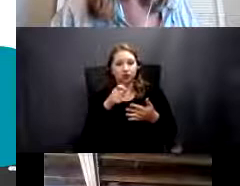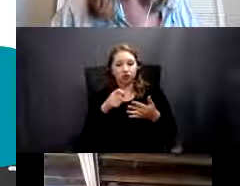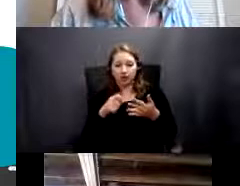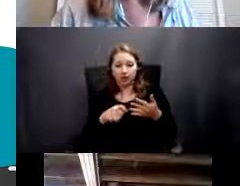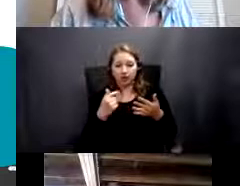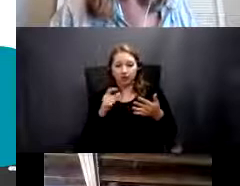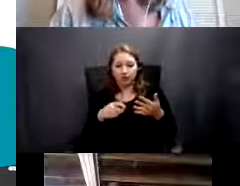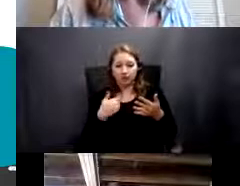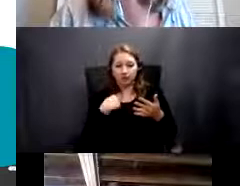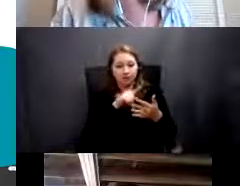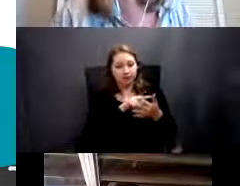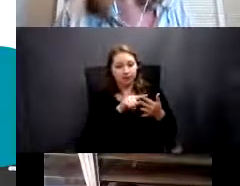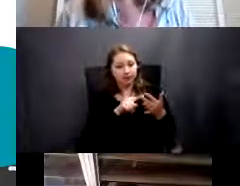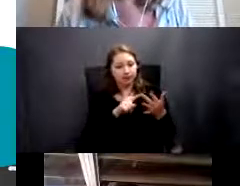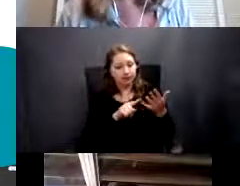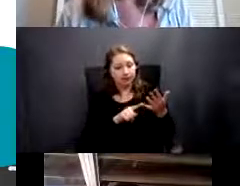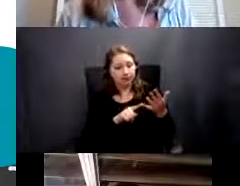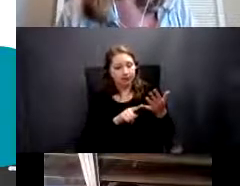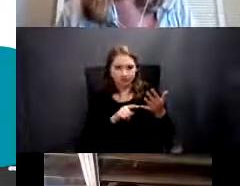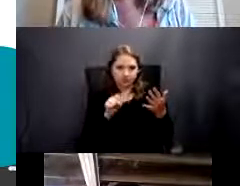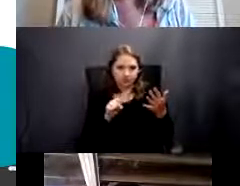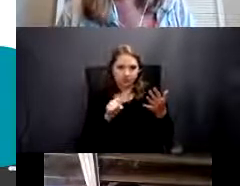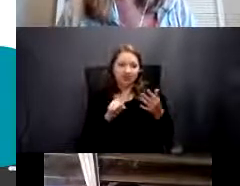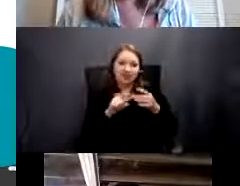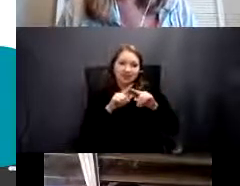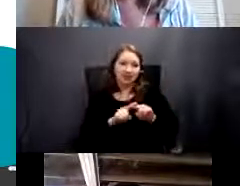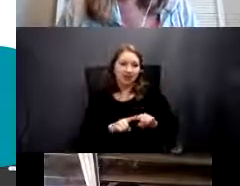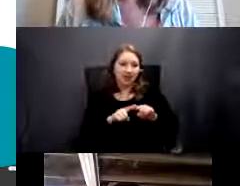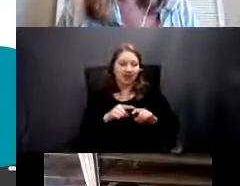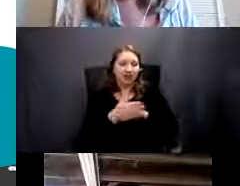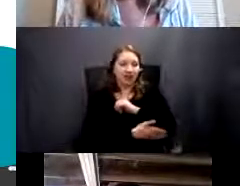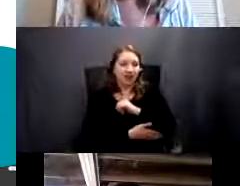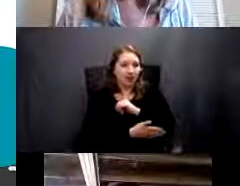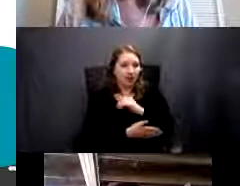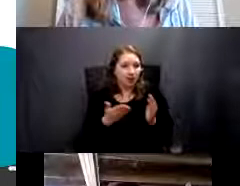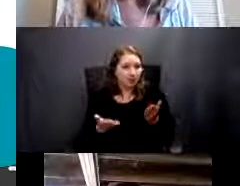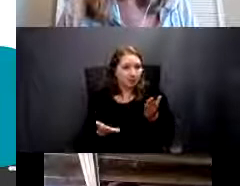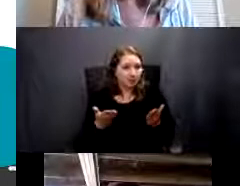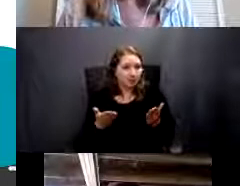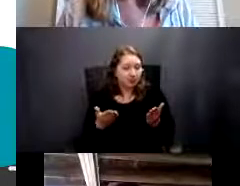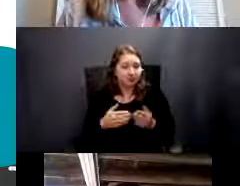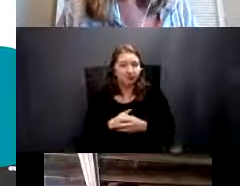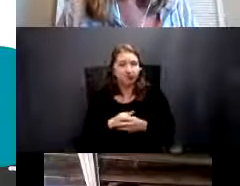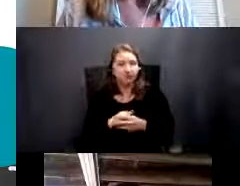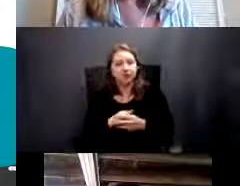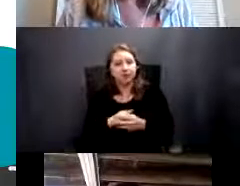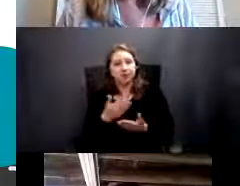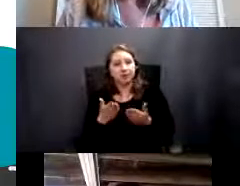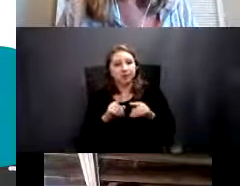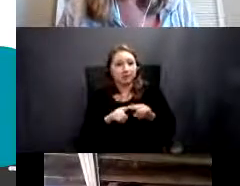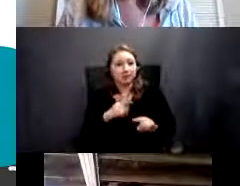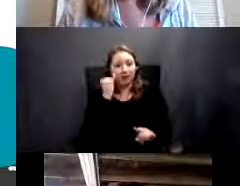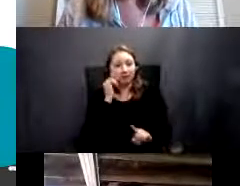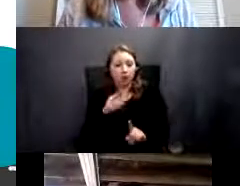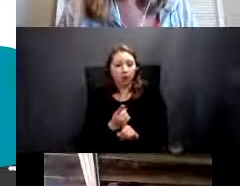could be different based on each county. It could be different on if you're but if you are a peer specialist